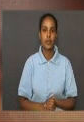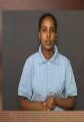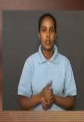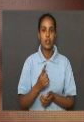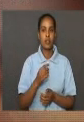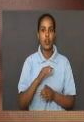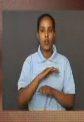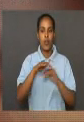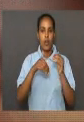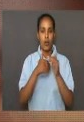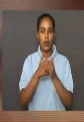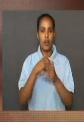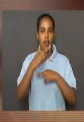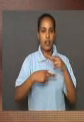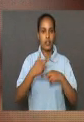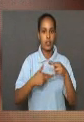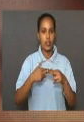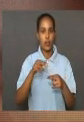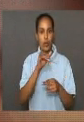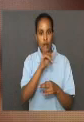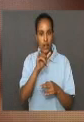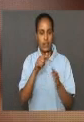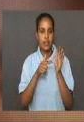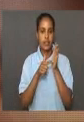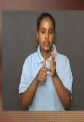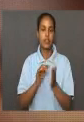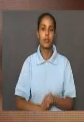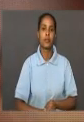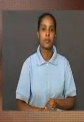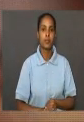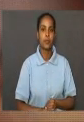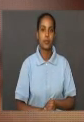The overall reaction looks like this.